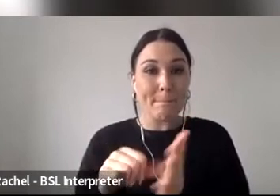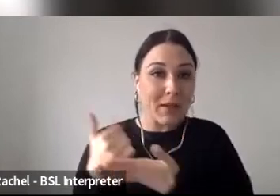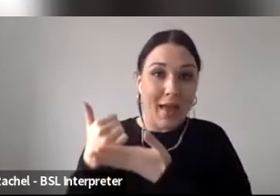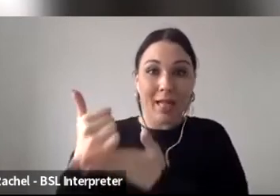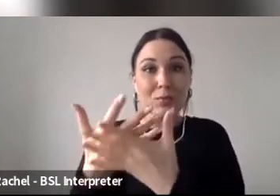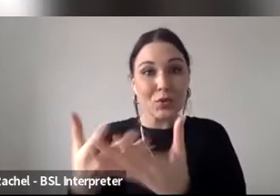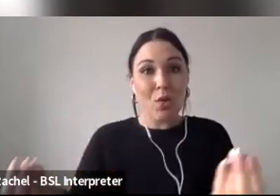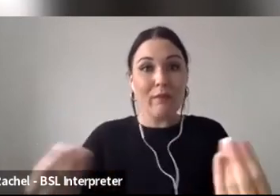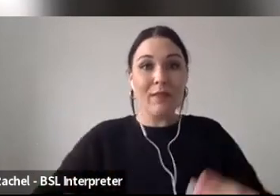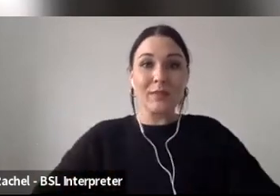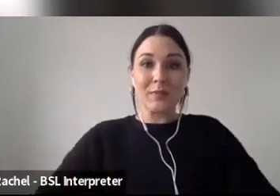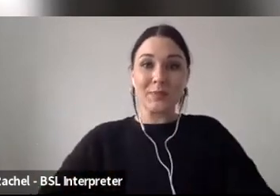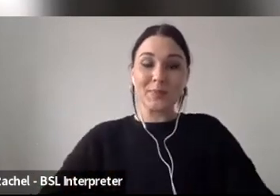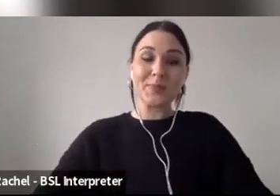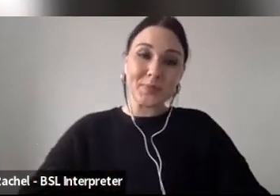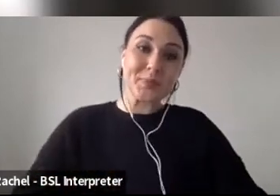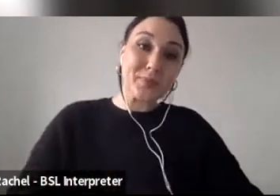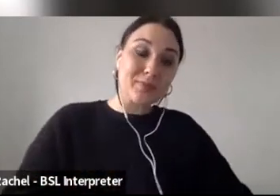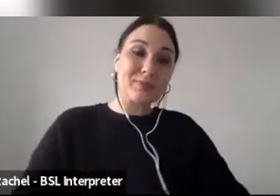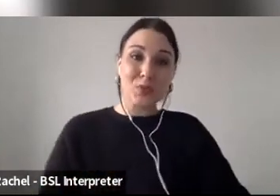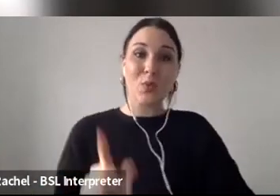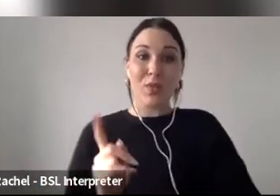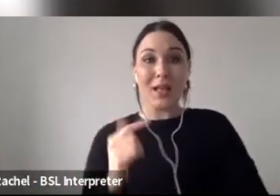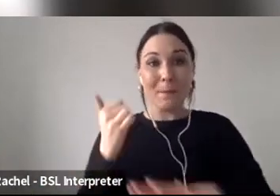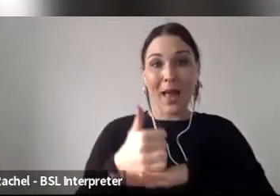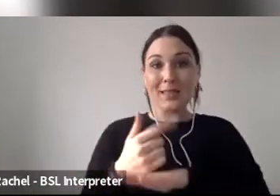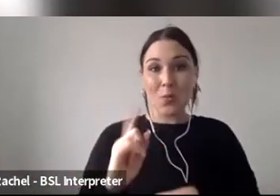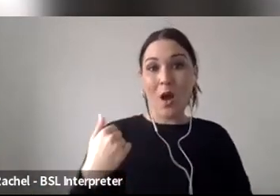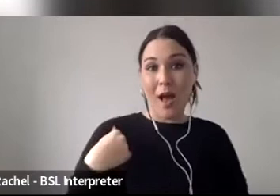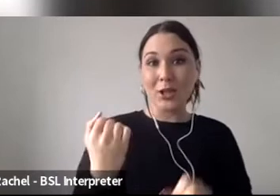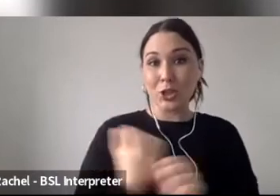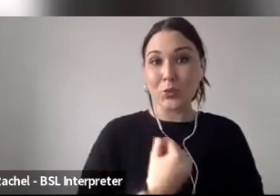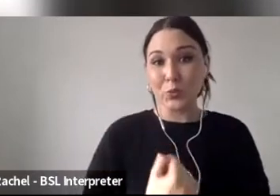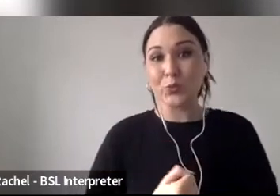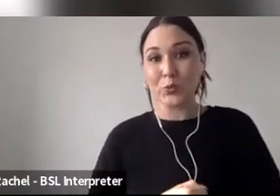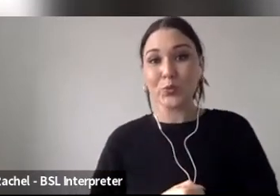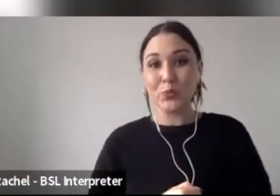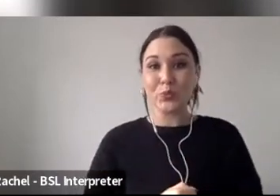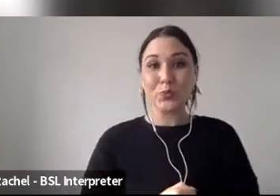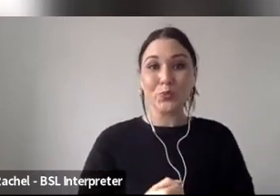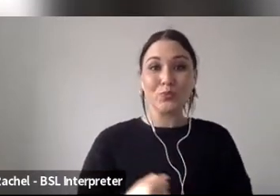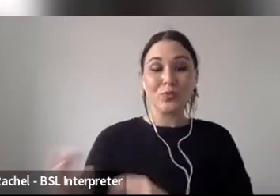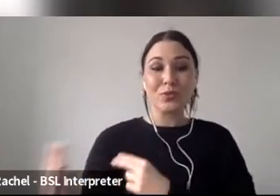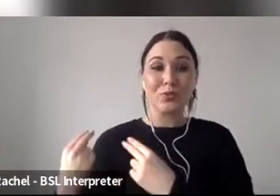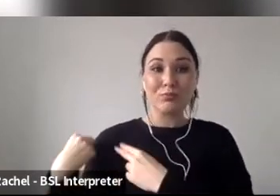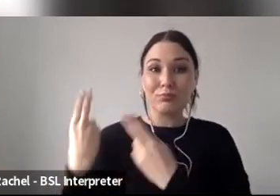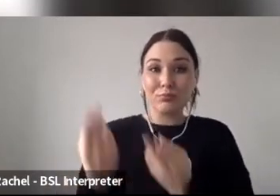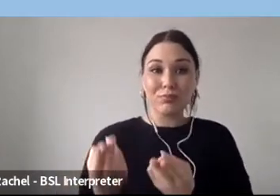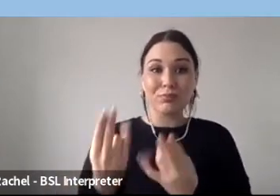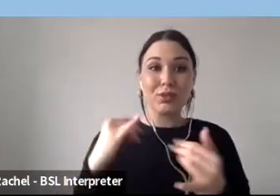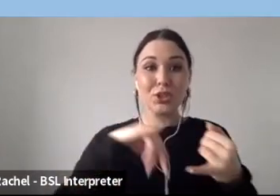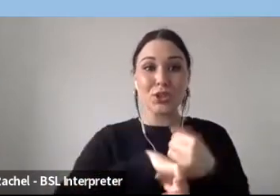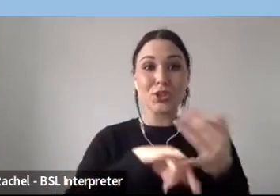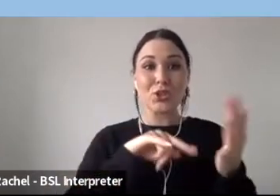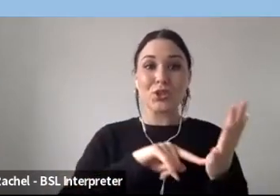solve it. So that's basically what I do for AbilityNet. So I'll hand over to Stuart. Thank